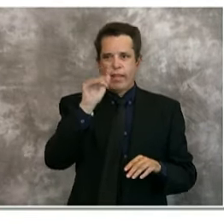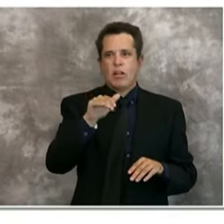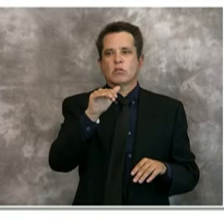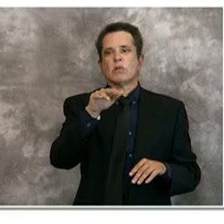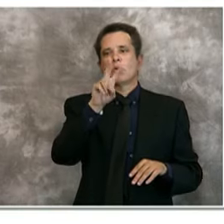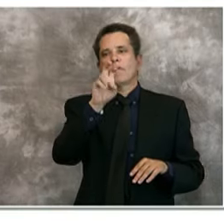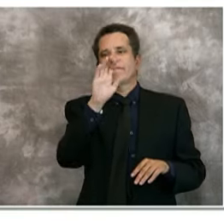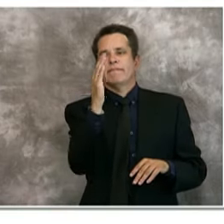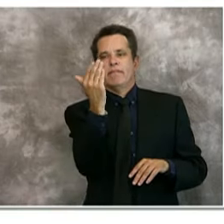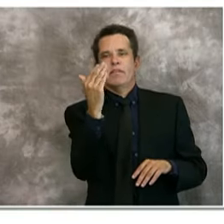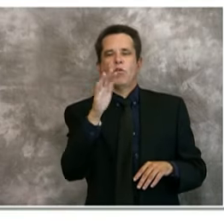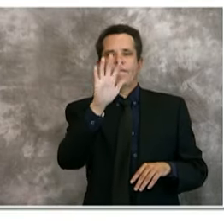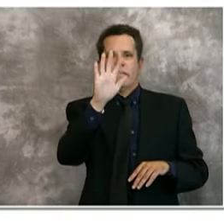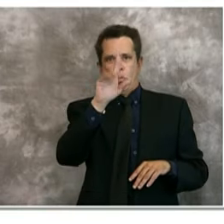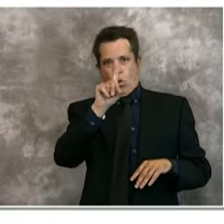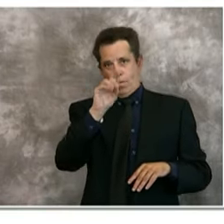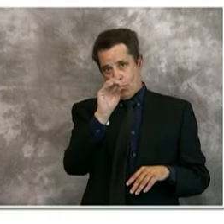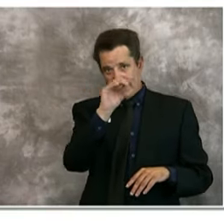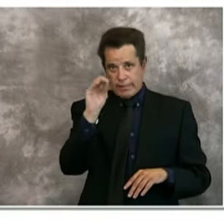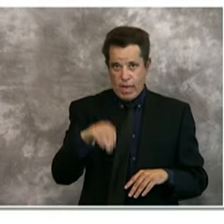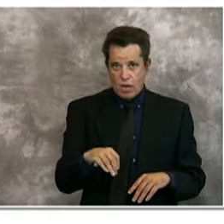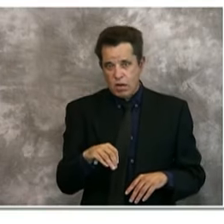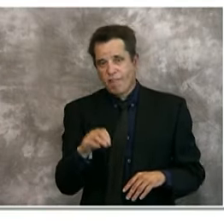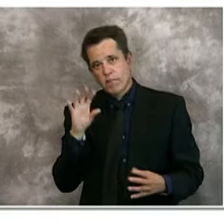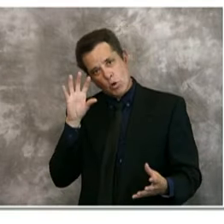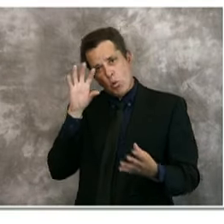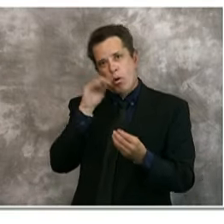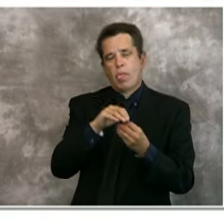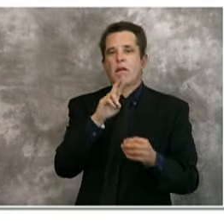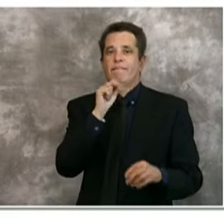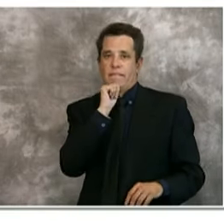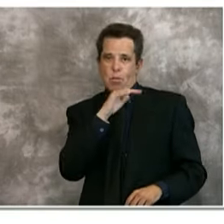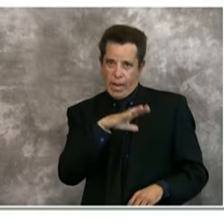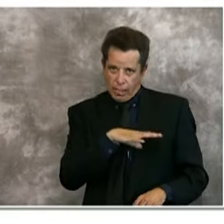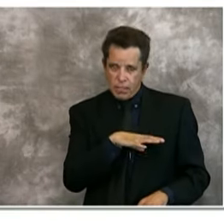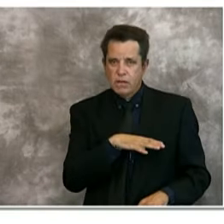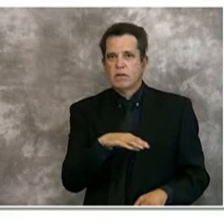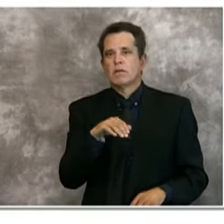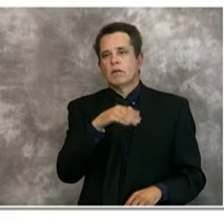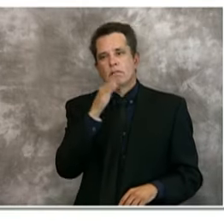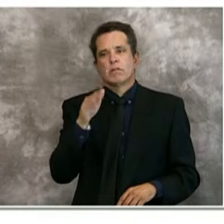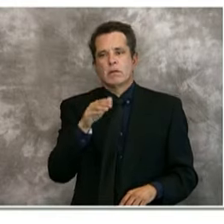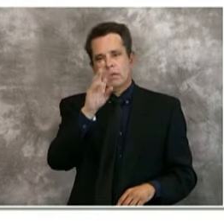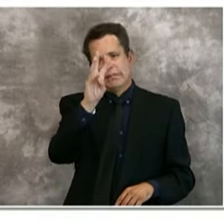7,215, or 51% of the total number of cases are female, and